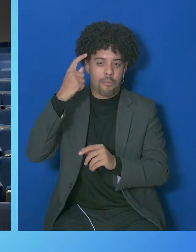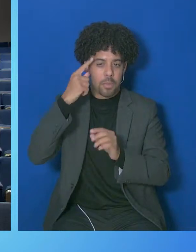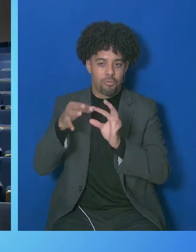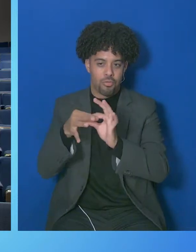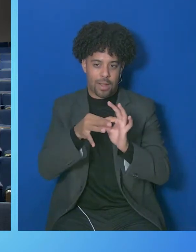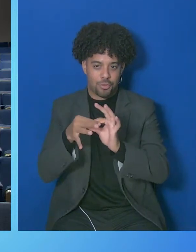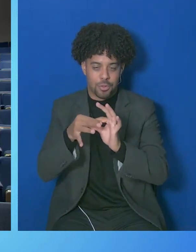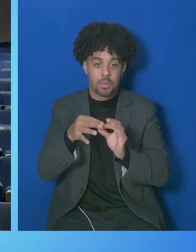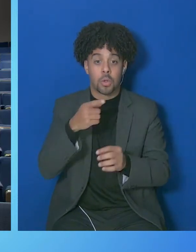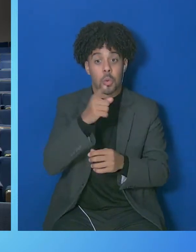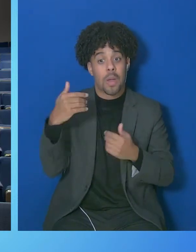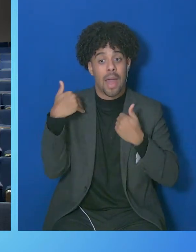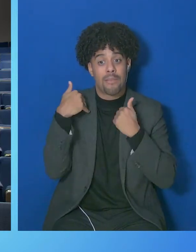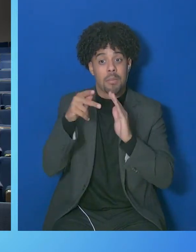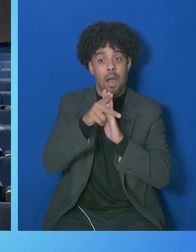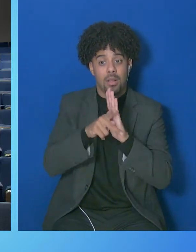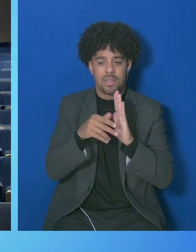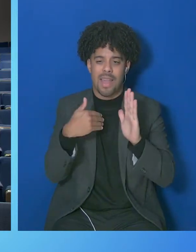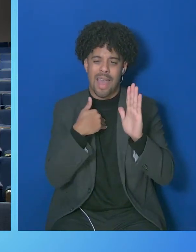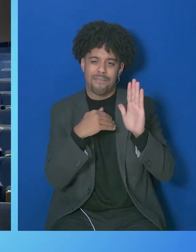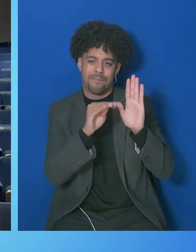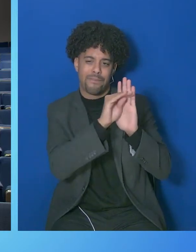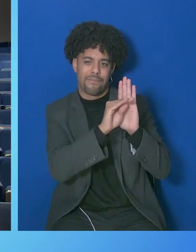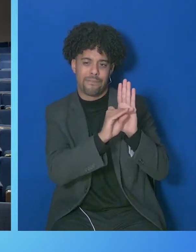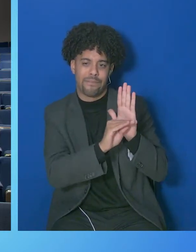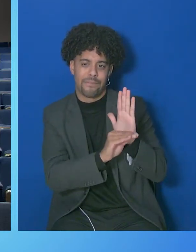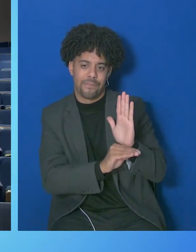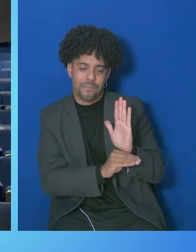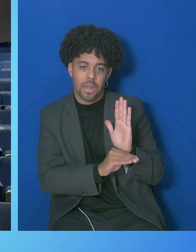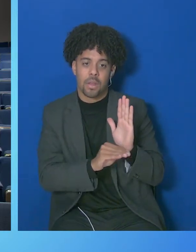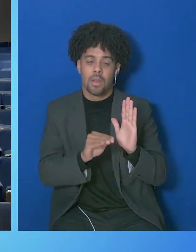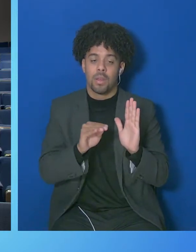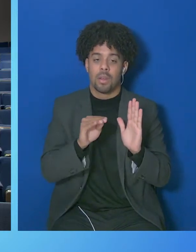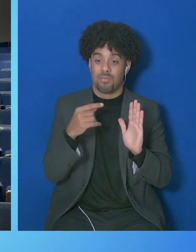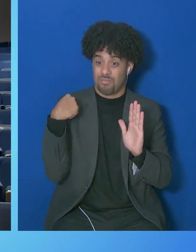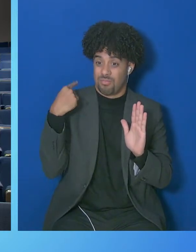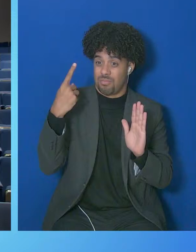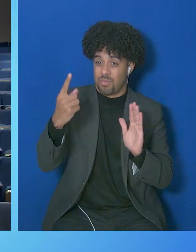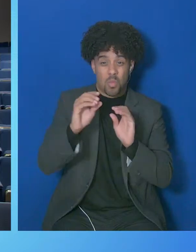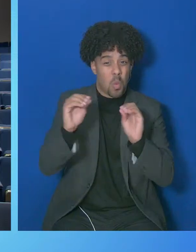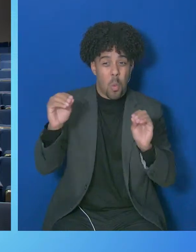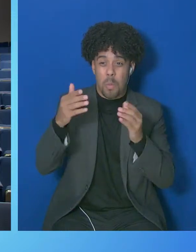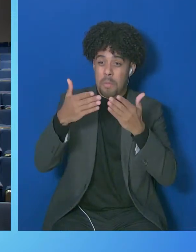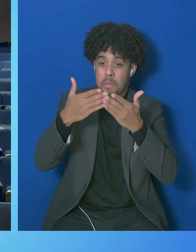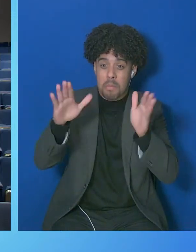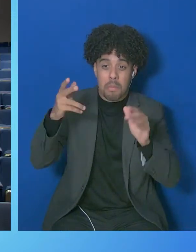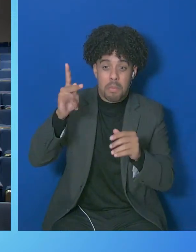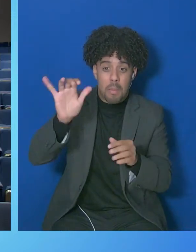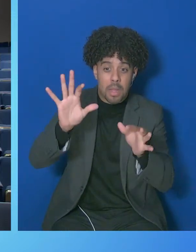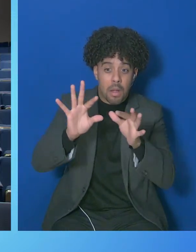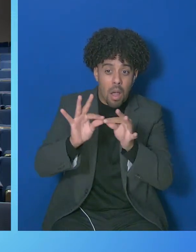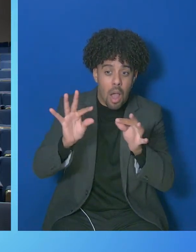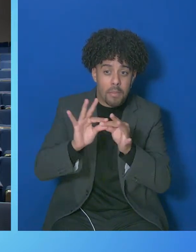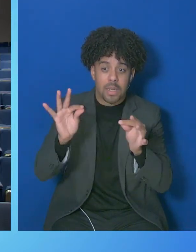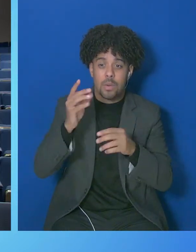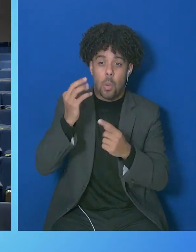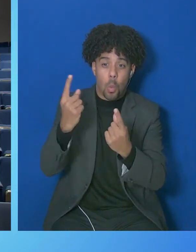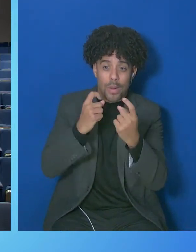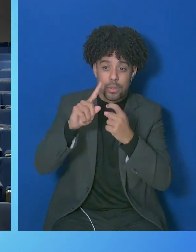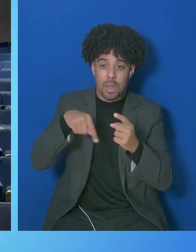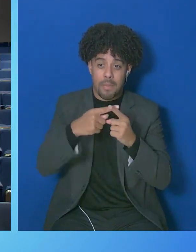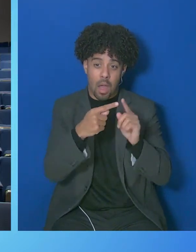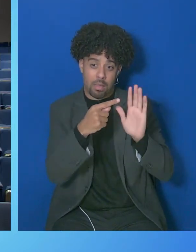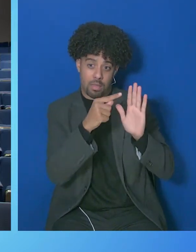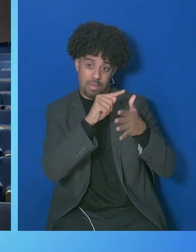policies redlined before you. I have not received any public comments or any questions about them. These are